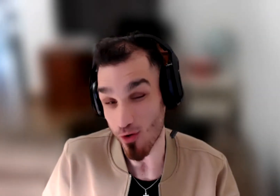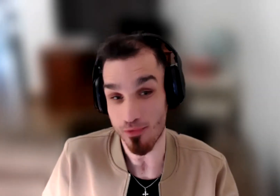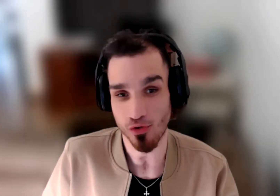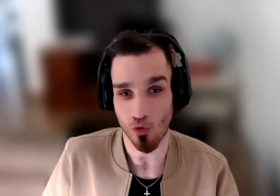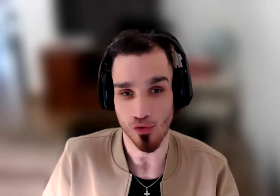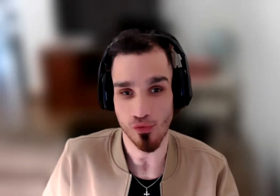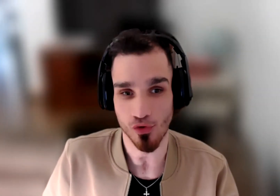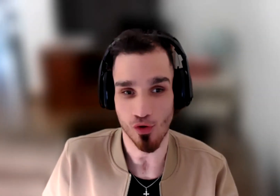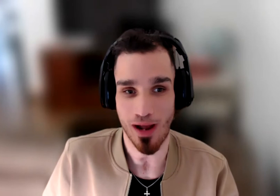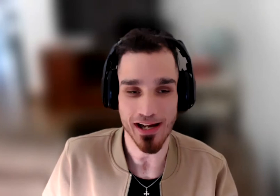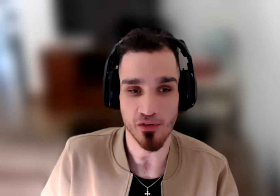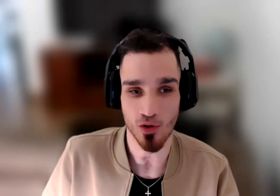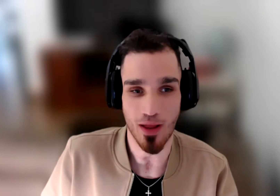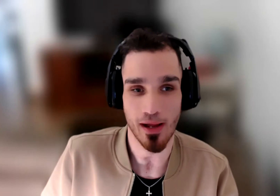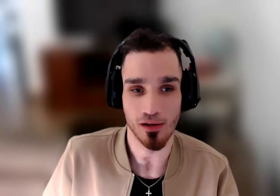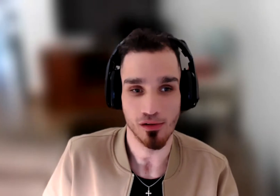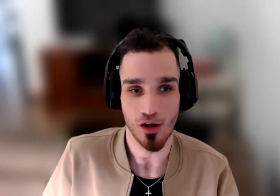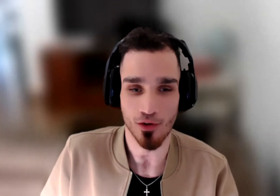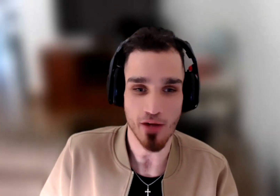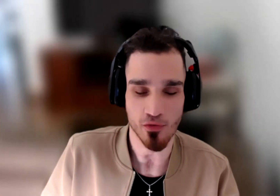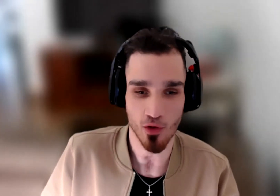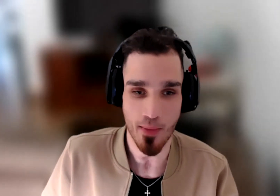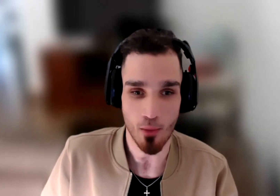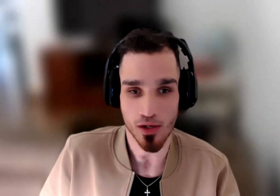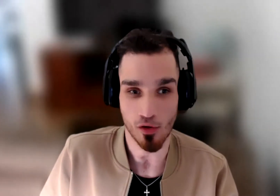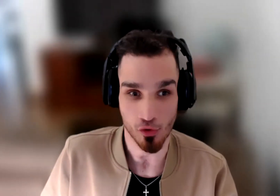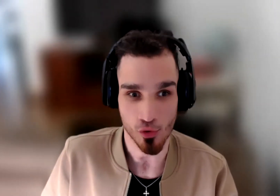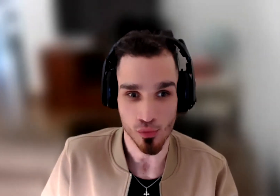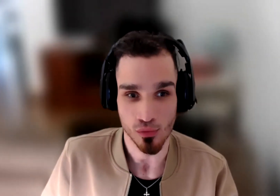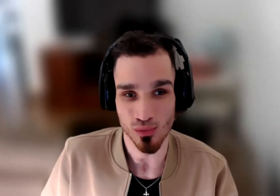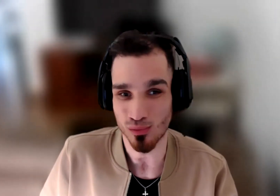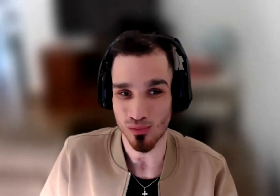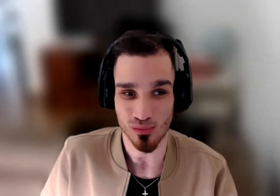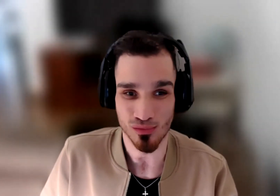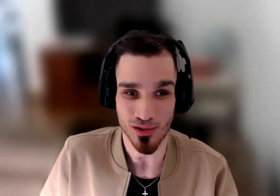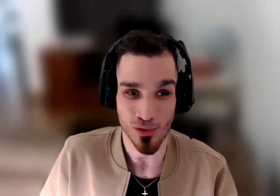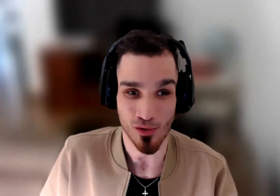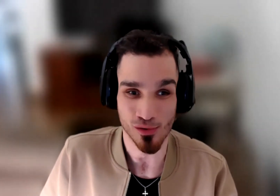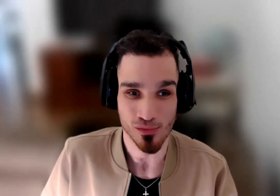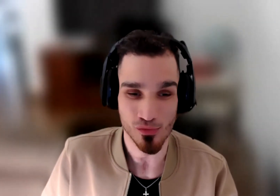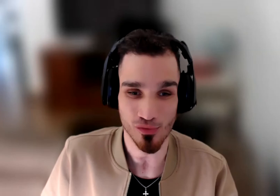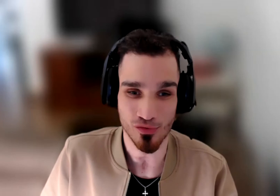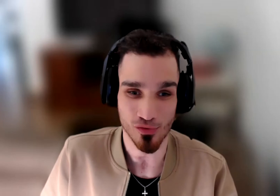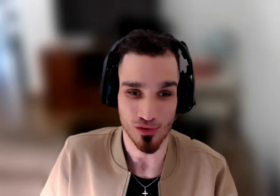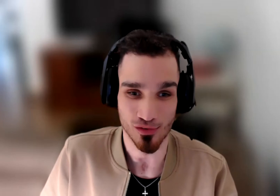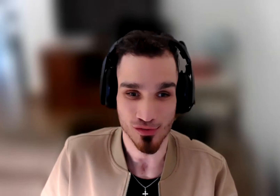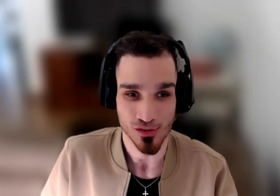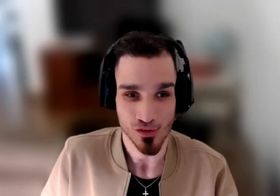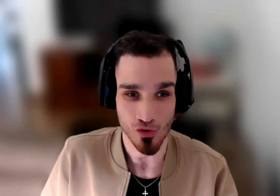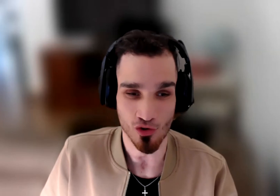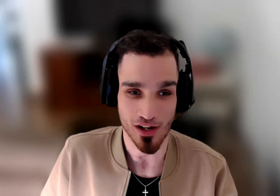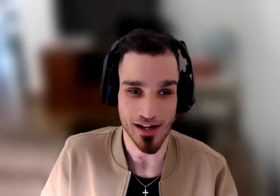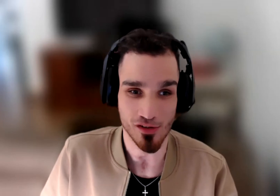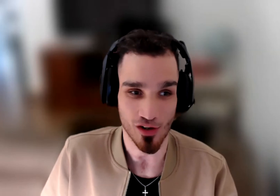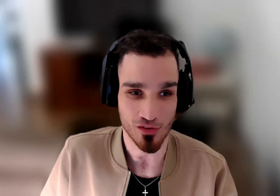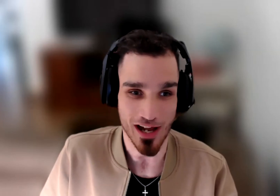there's no evidence for it. So how do you feel like that? Okay, if you feel like that, what do you want us to do? Well, I don't know.